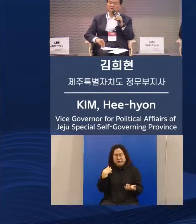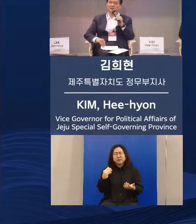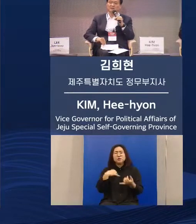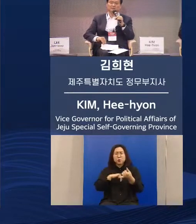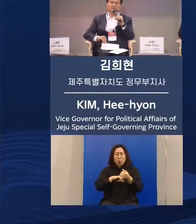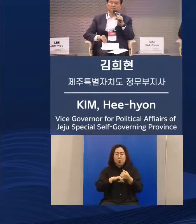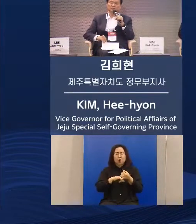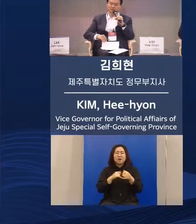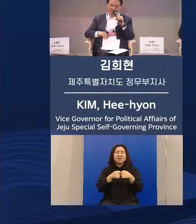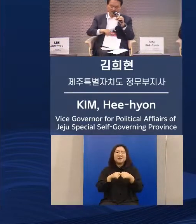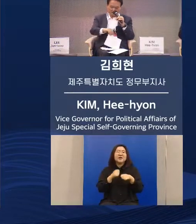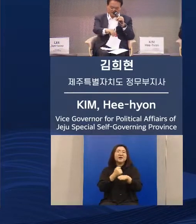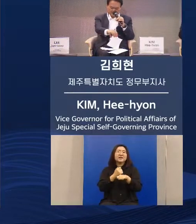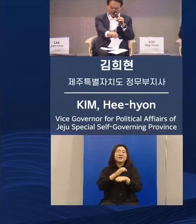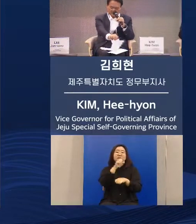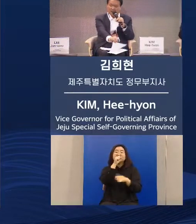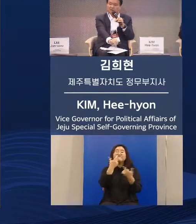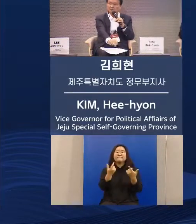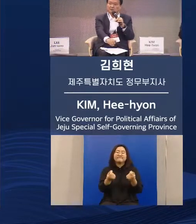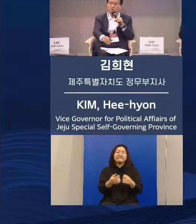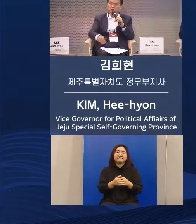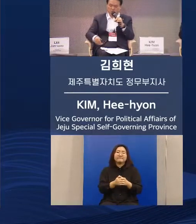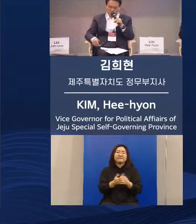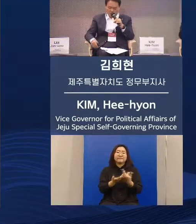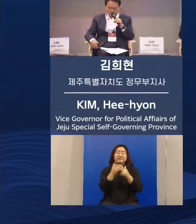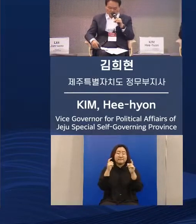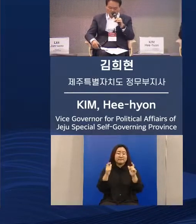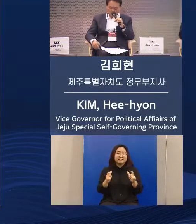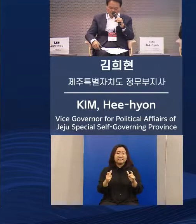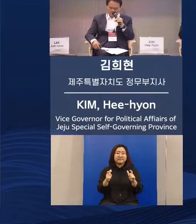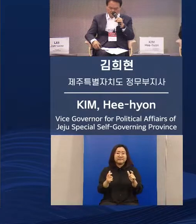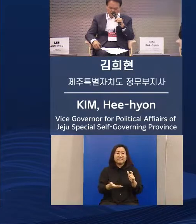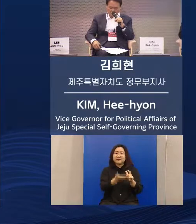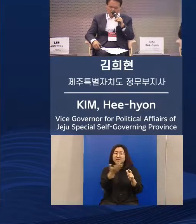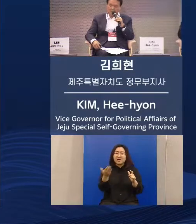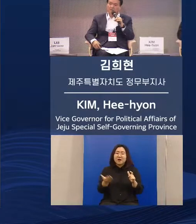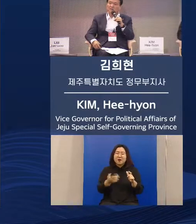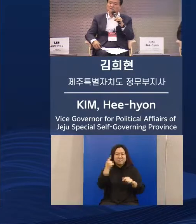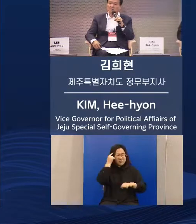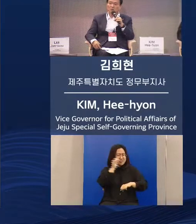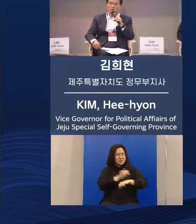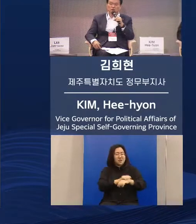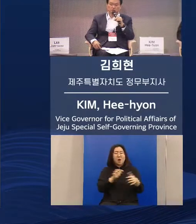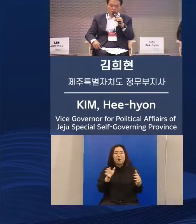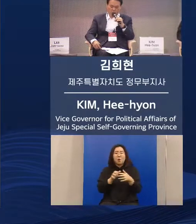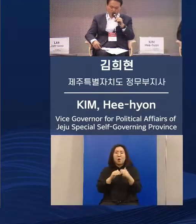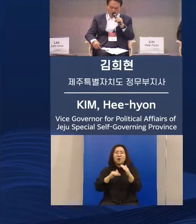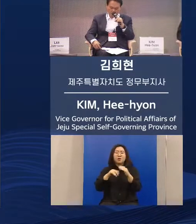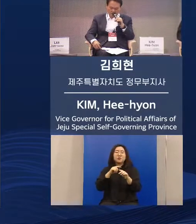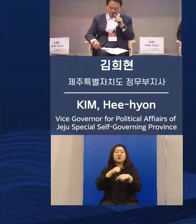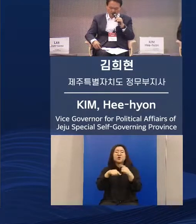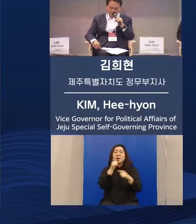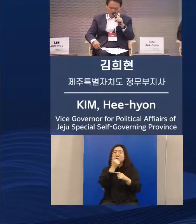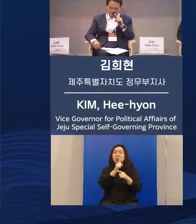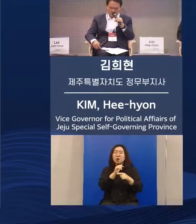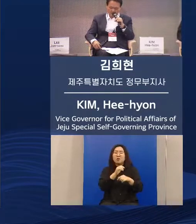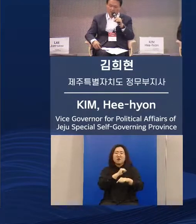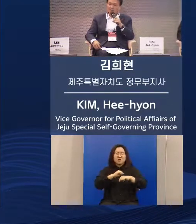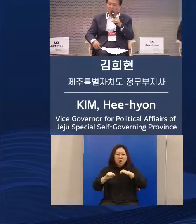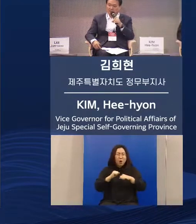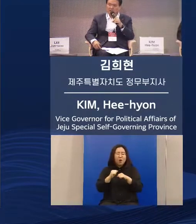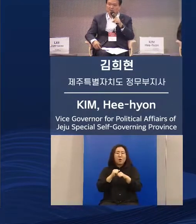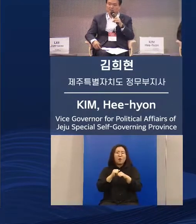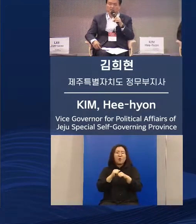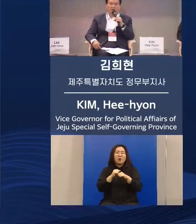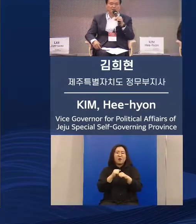I hope today's discussion can help Jeju expand the public sign language interpretation and make the service mandatory and establish the